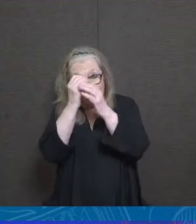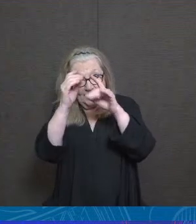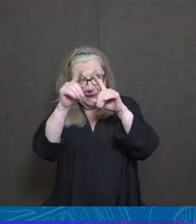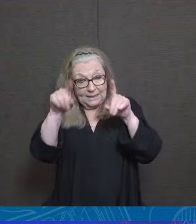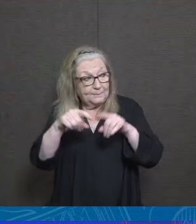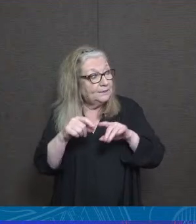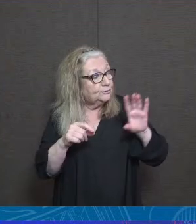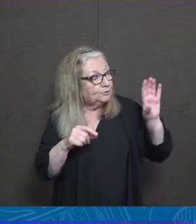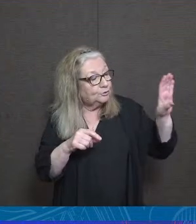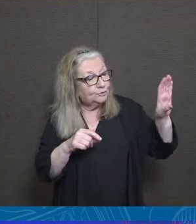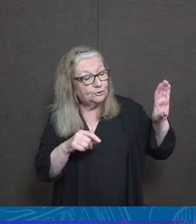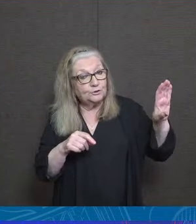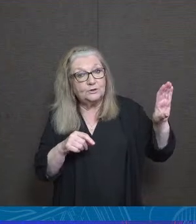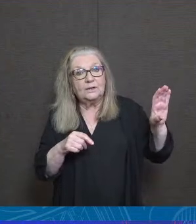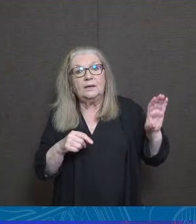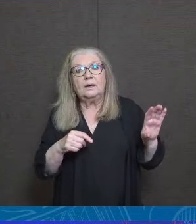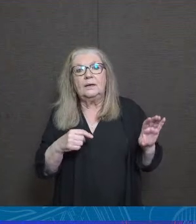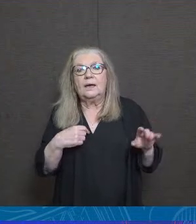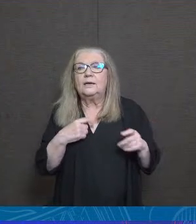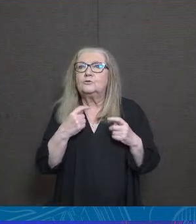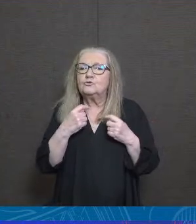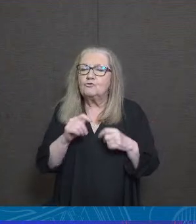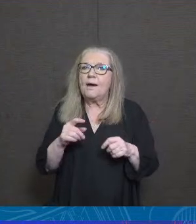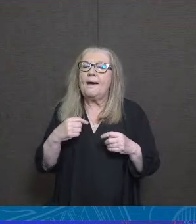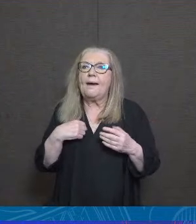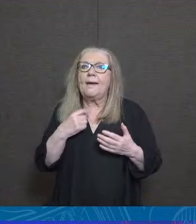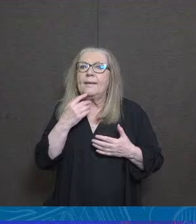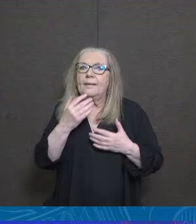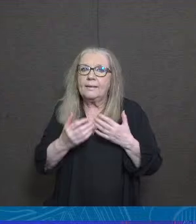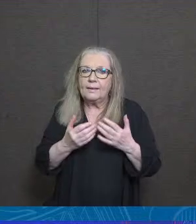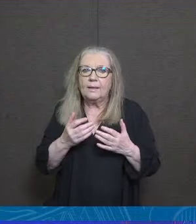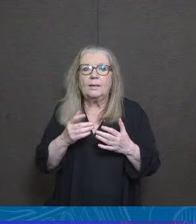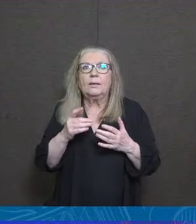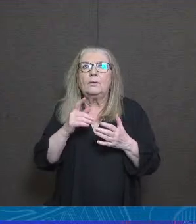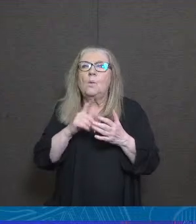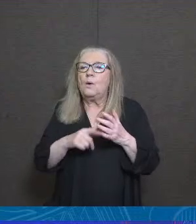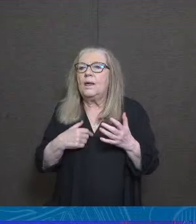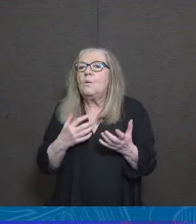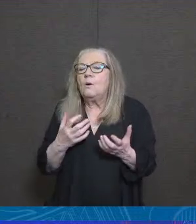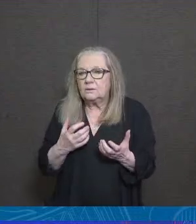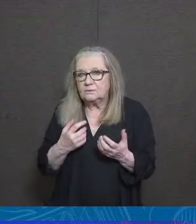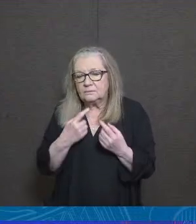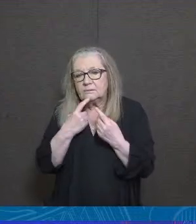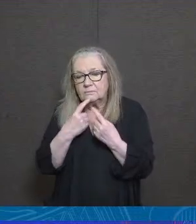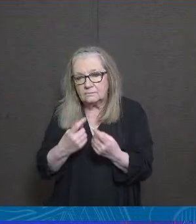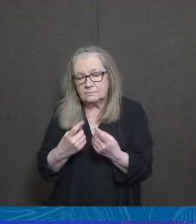represent as much as possible how what the points I want to make.